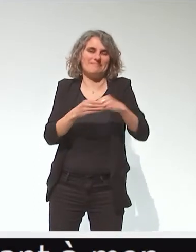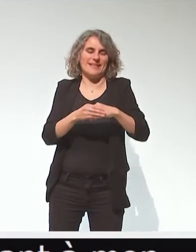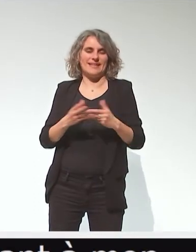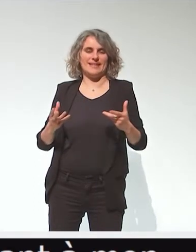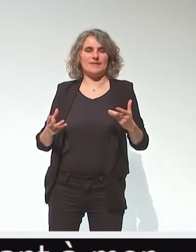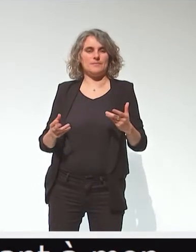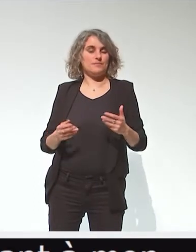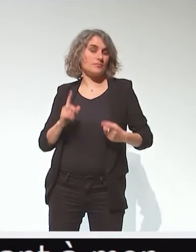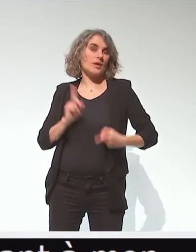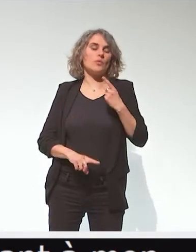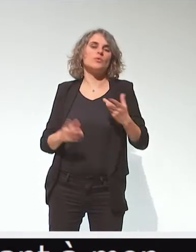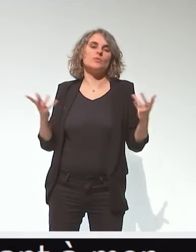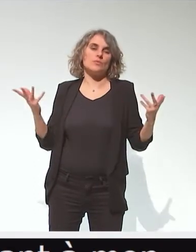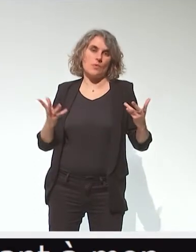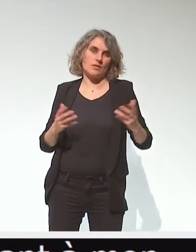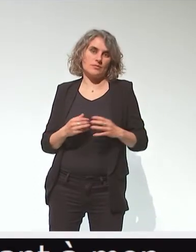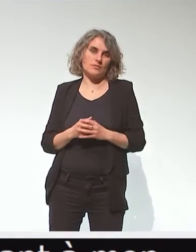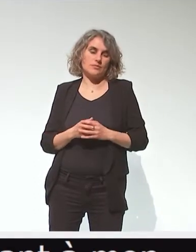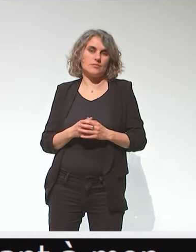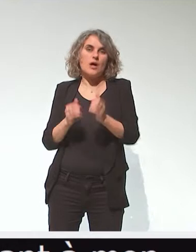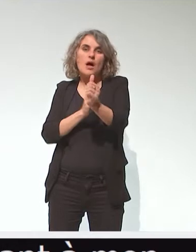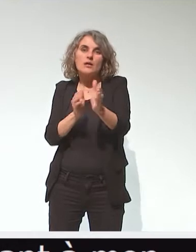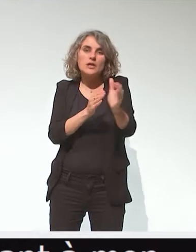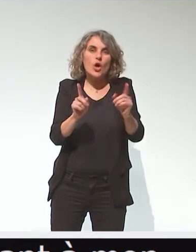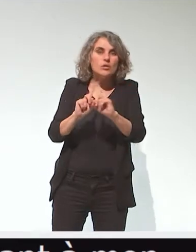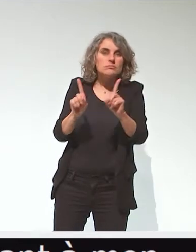jobs in sheltered employment and pathways